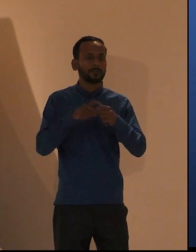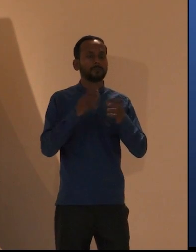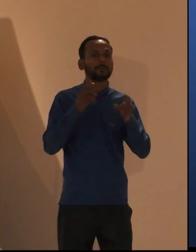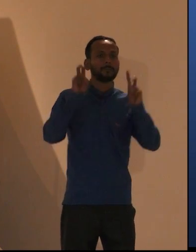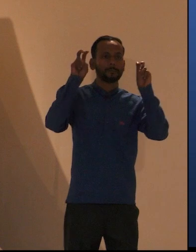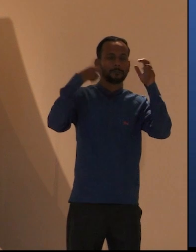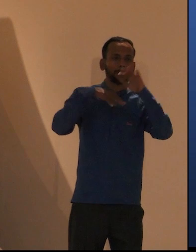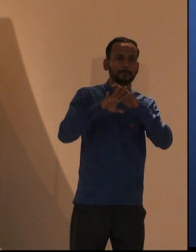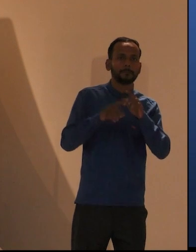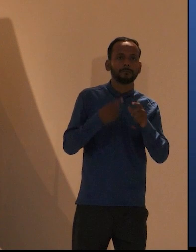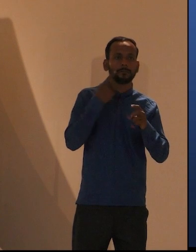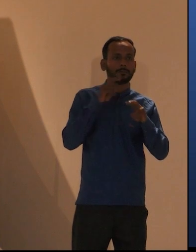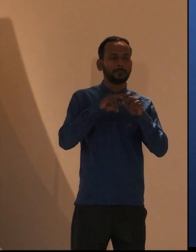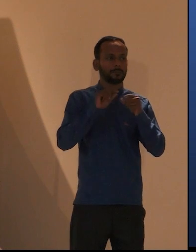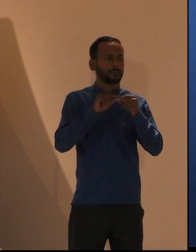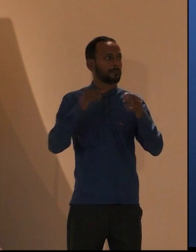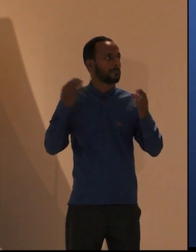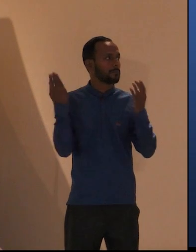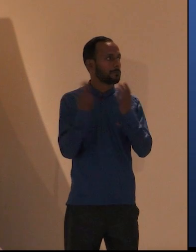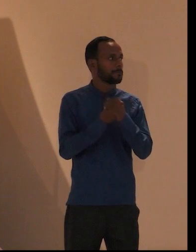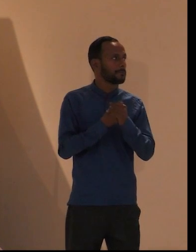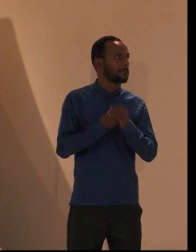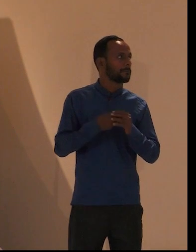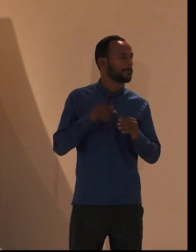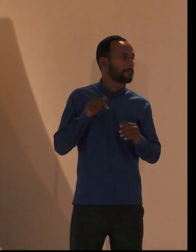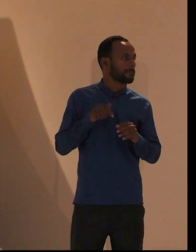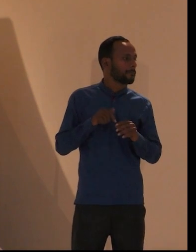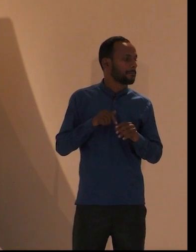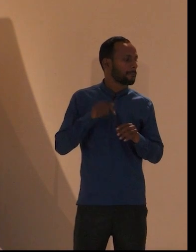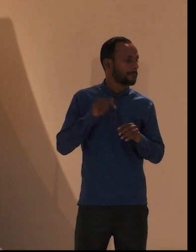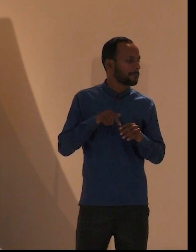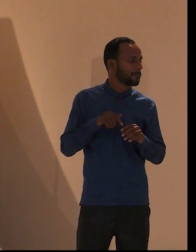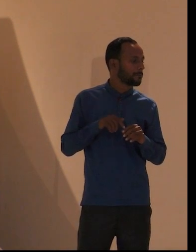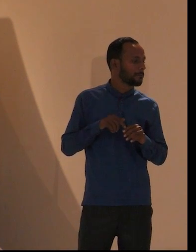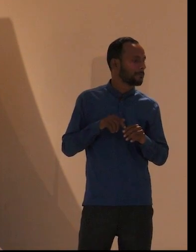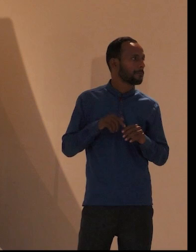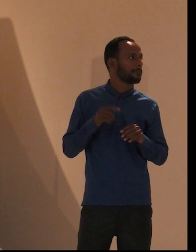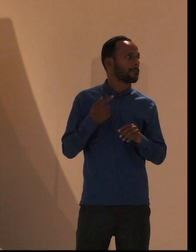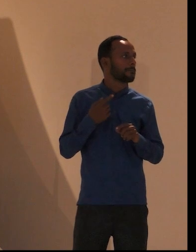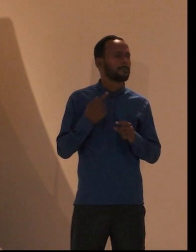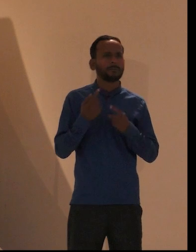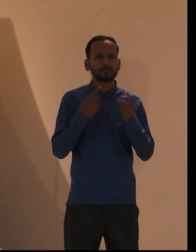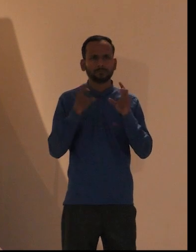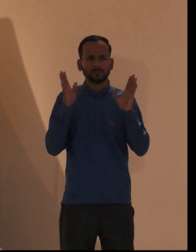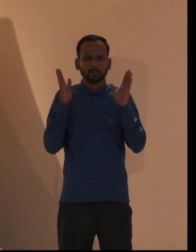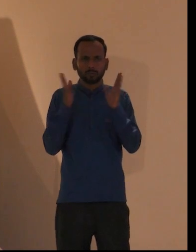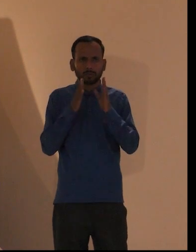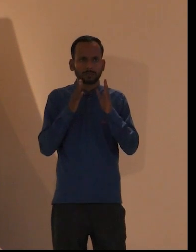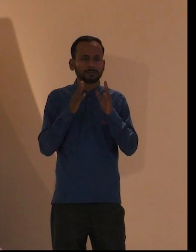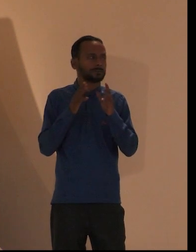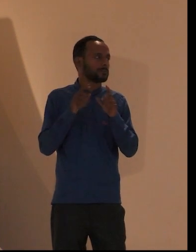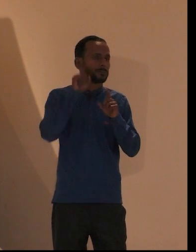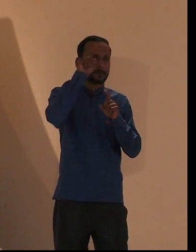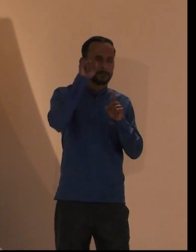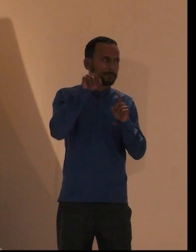and the recuration of our collection. But again, I will just briefly point out